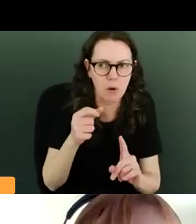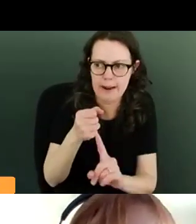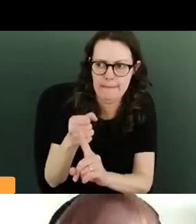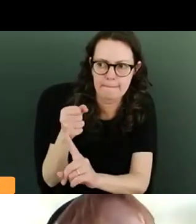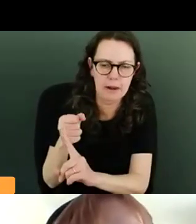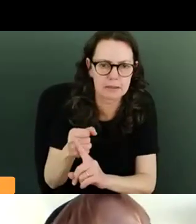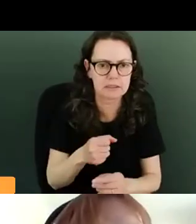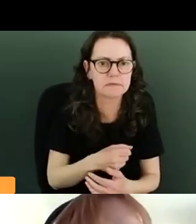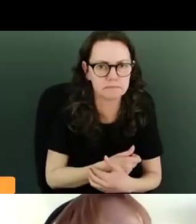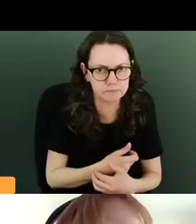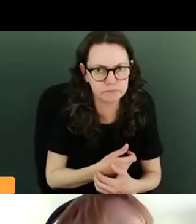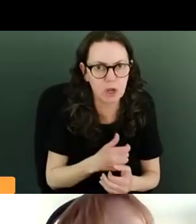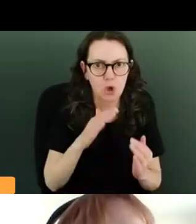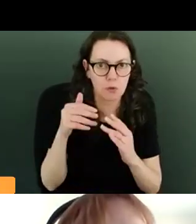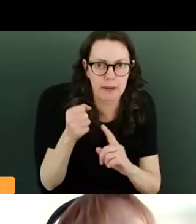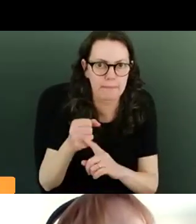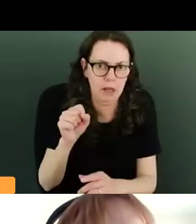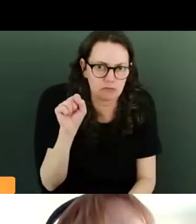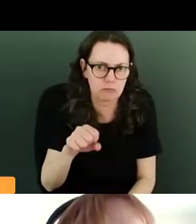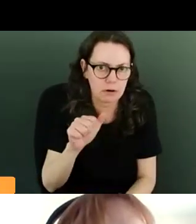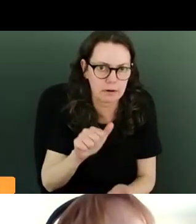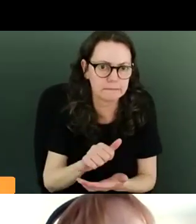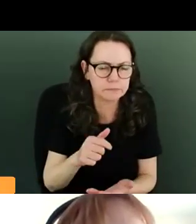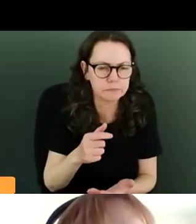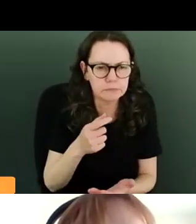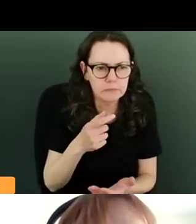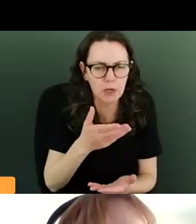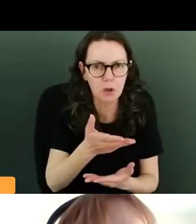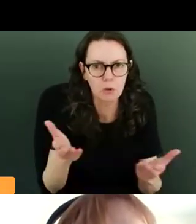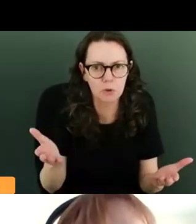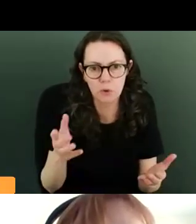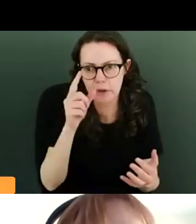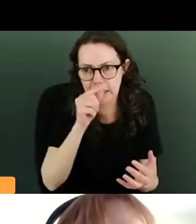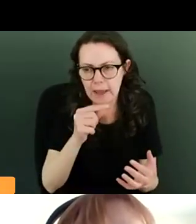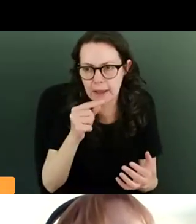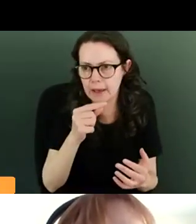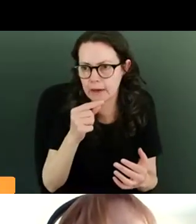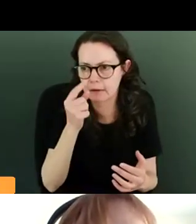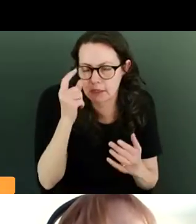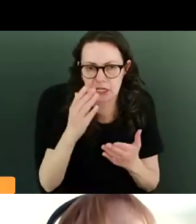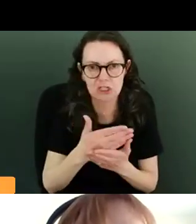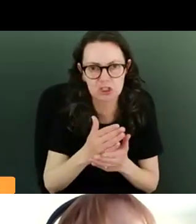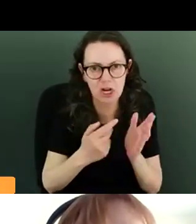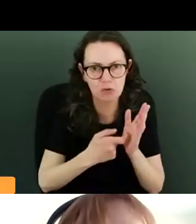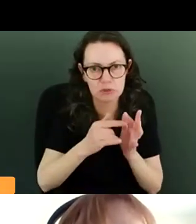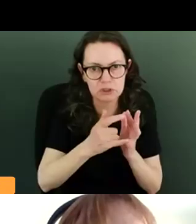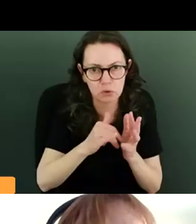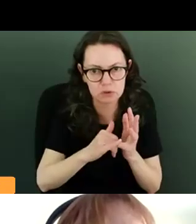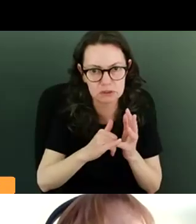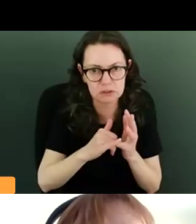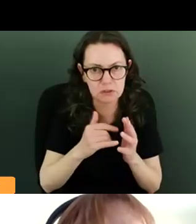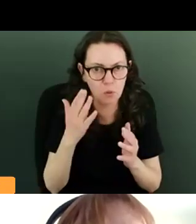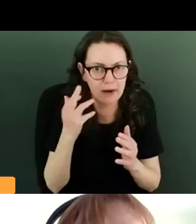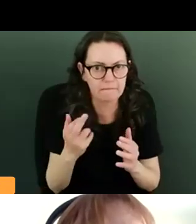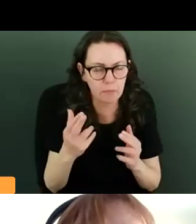community impact, is what it's all about. And we ask you all here today, if you can, please share these resources now and once they're available